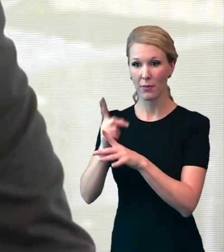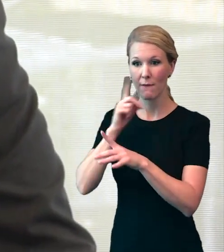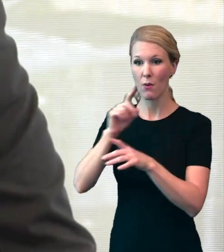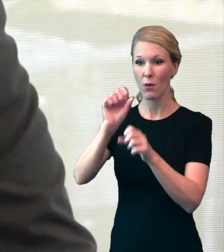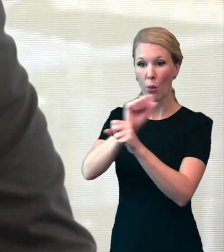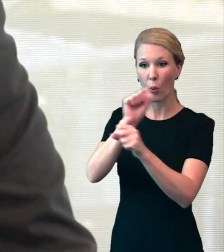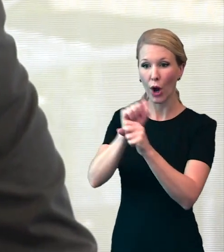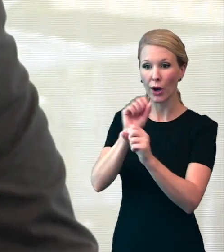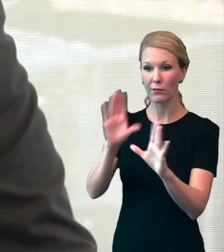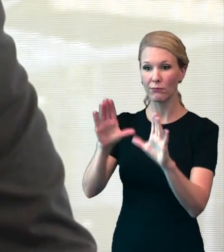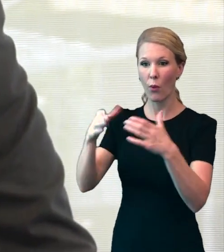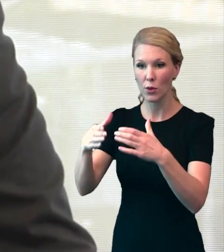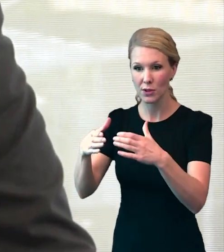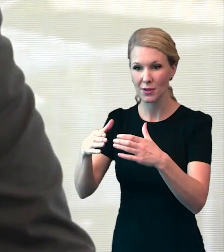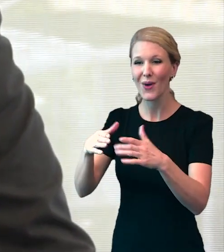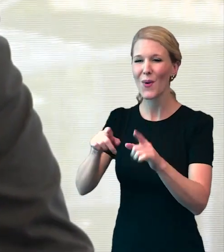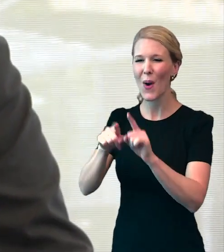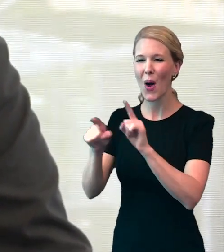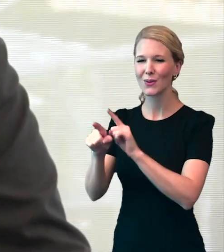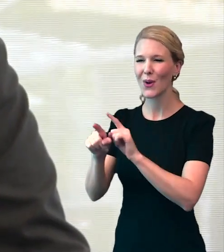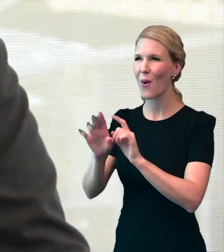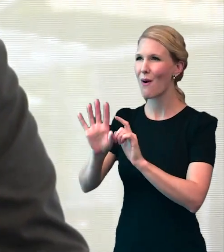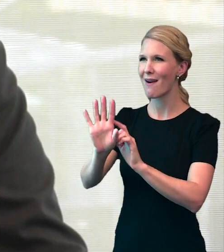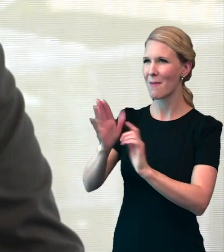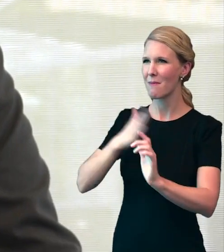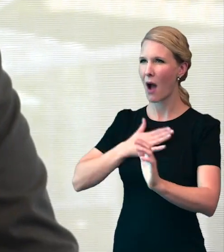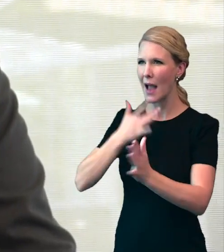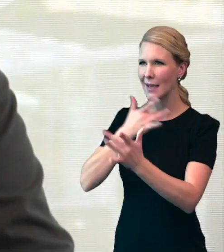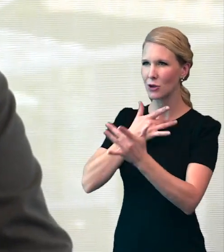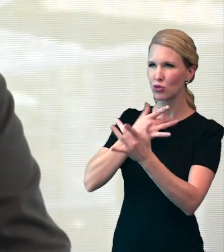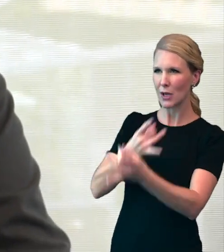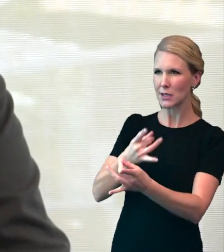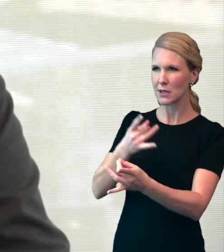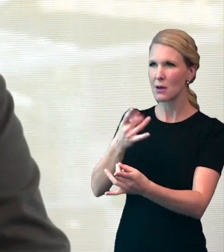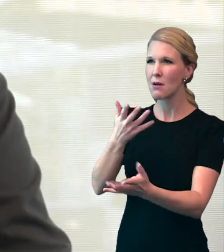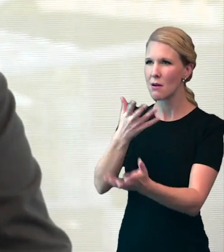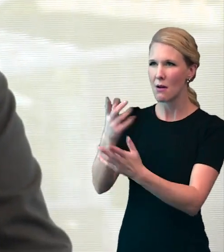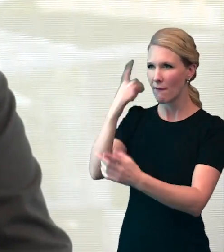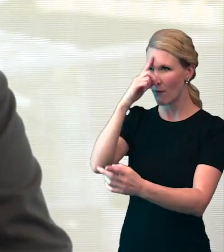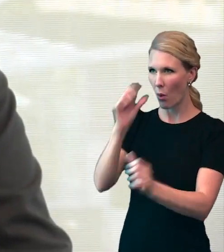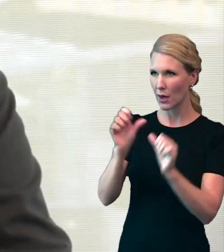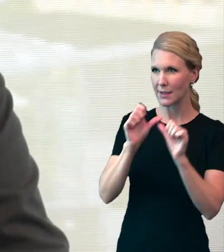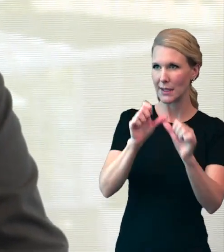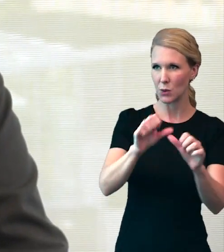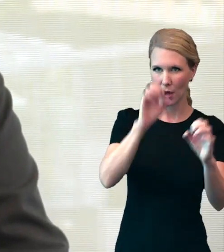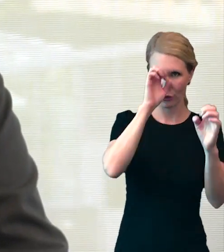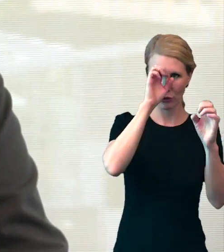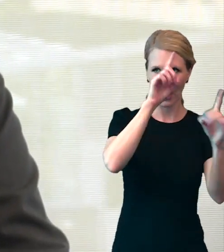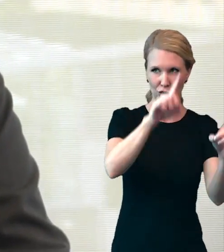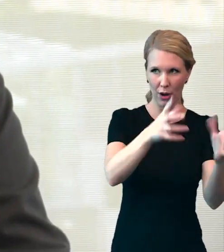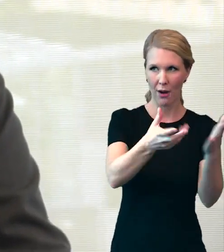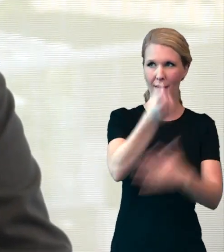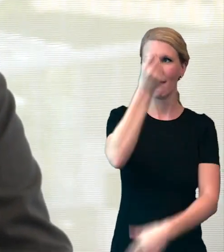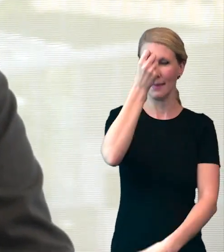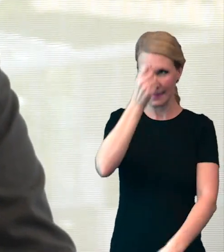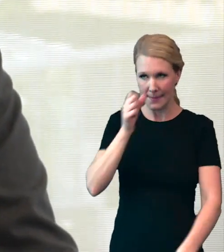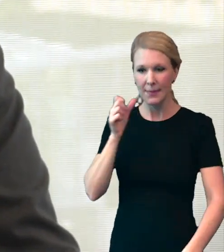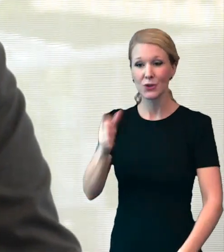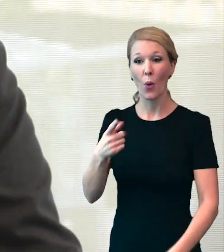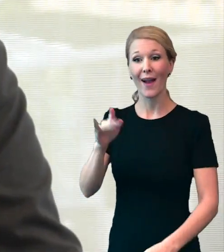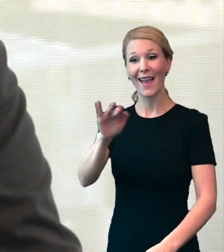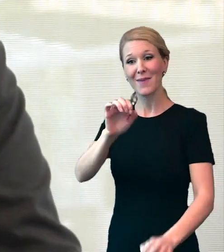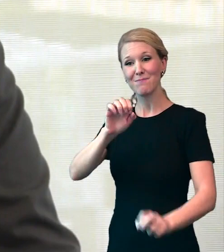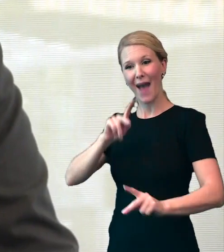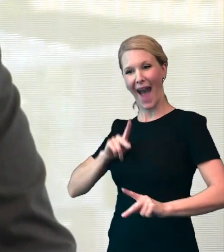workforce, it also sparked my interest in continuing my education. As a result, I came back and earned